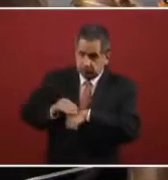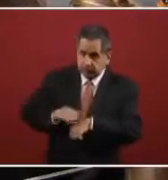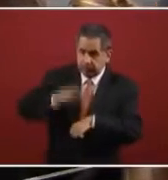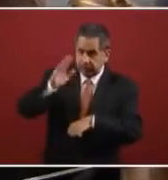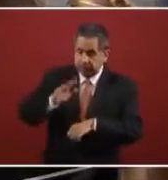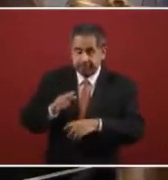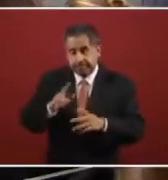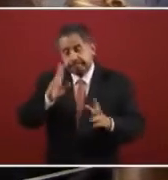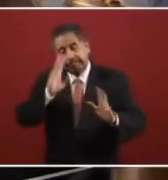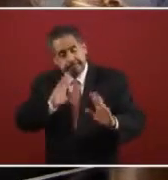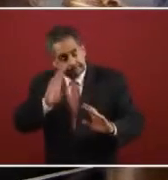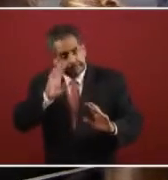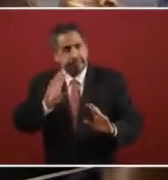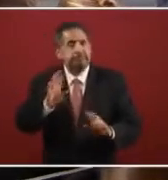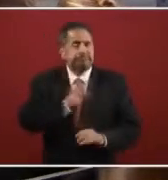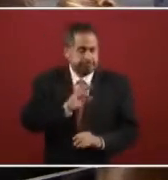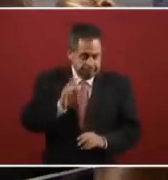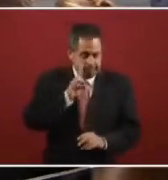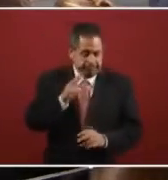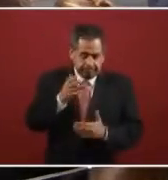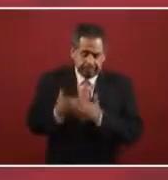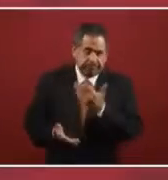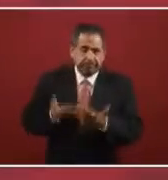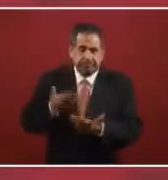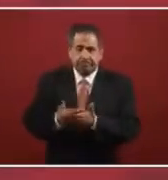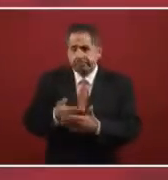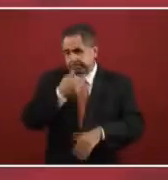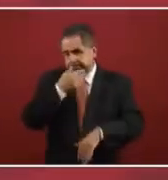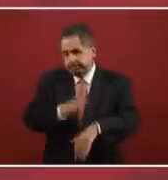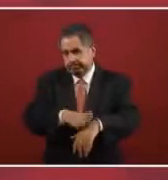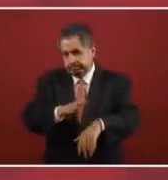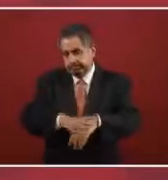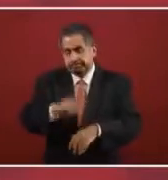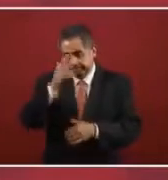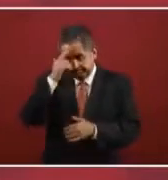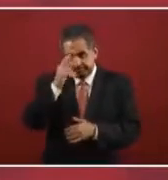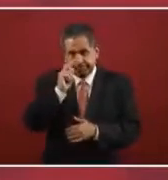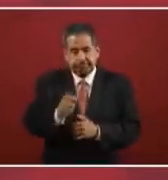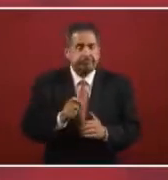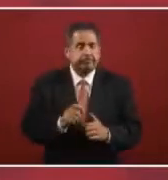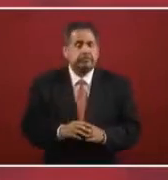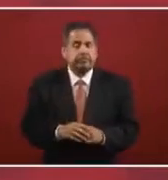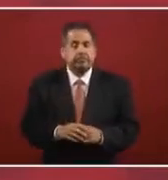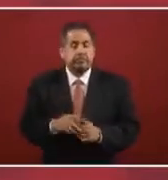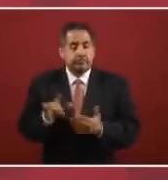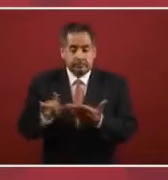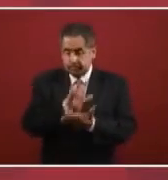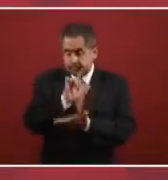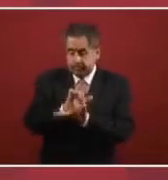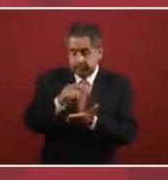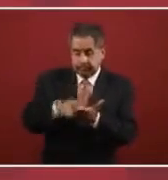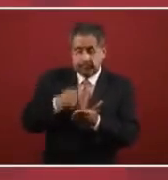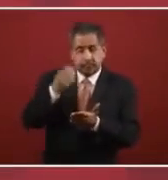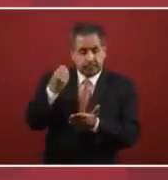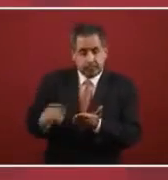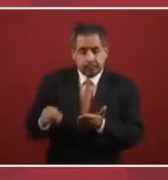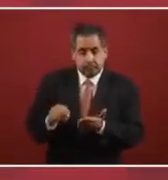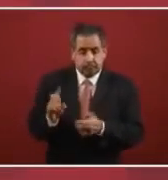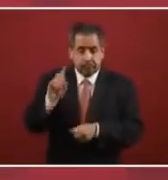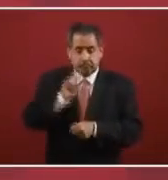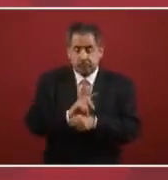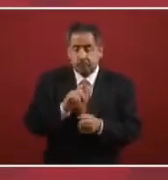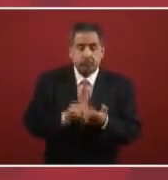su for momento, the se va a manner plantear. to Yo les plan. recuerdo And I will tell que you tenemos and por remind you ley that we que by el law, día